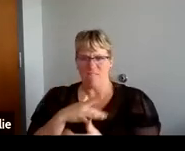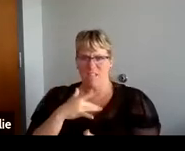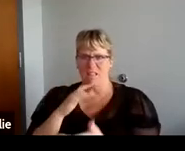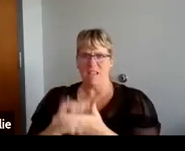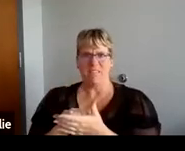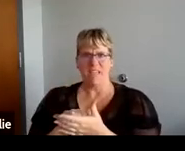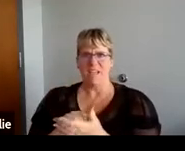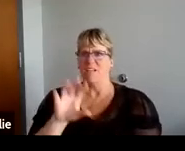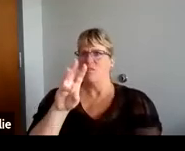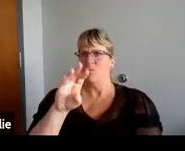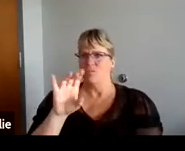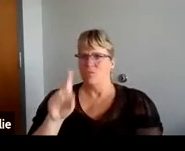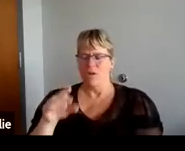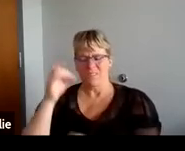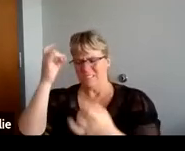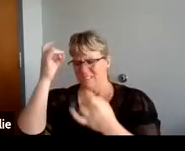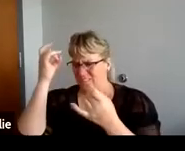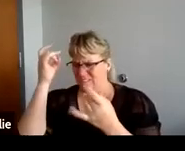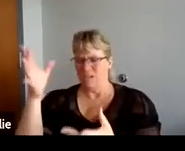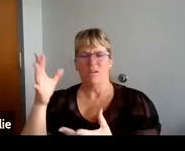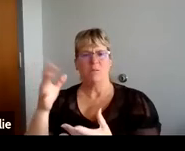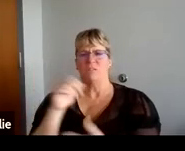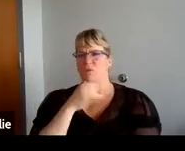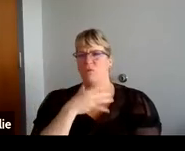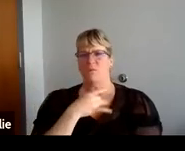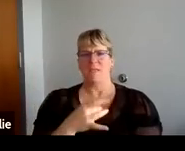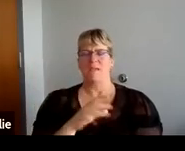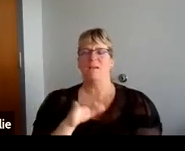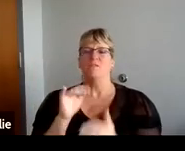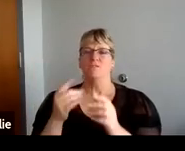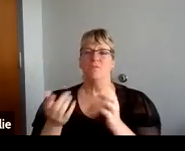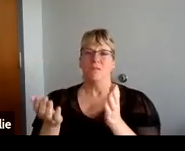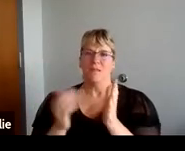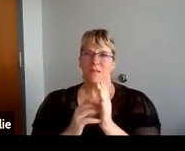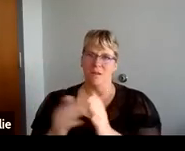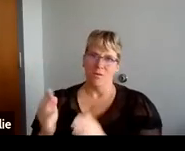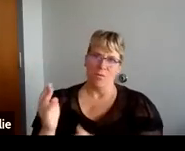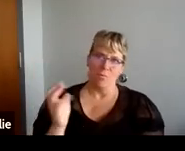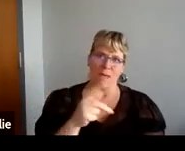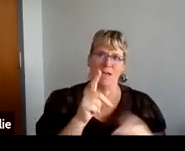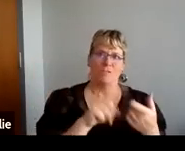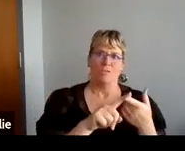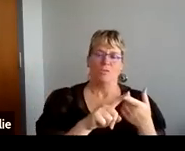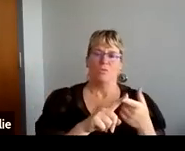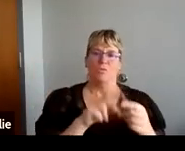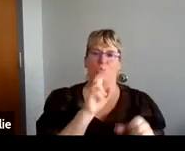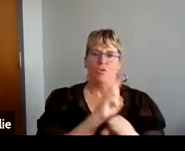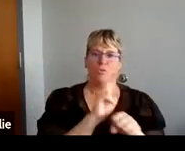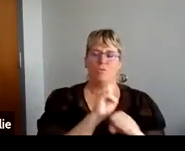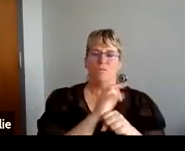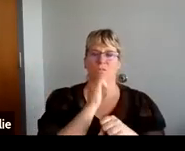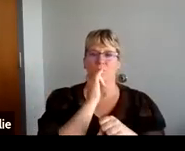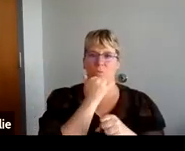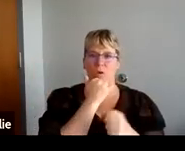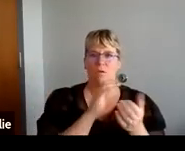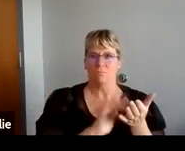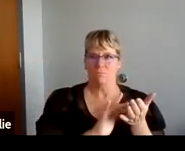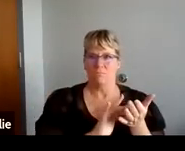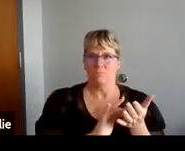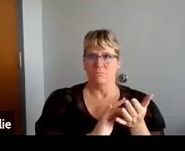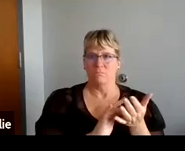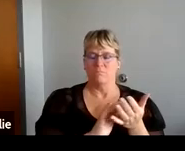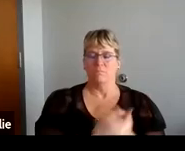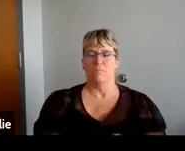is terrible. And that reinforces the need to go back to that substance of abuse. So